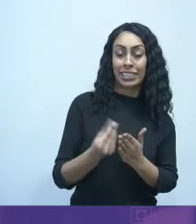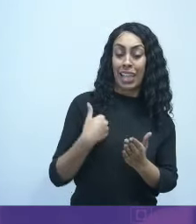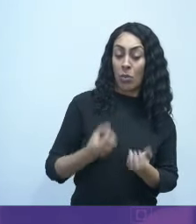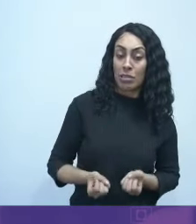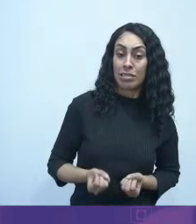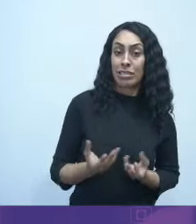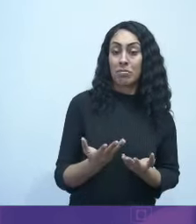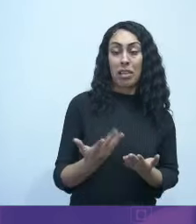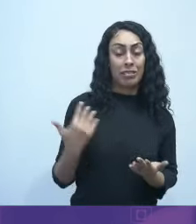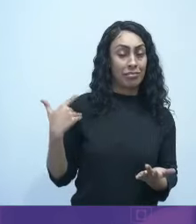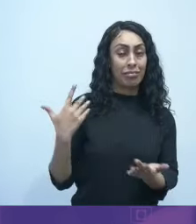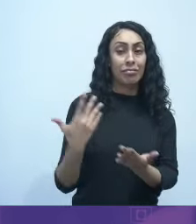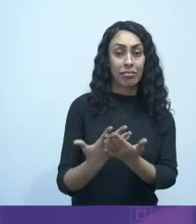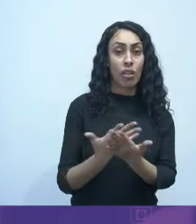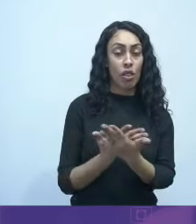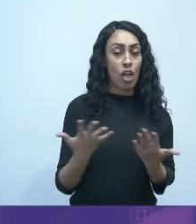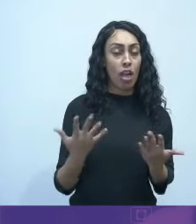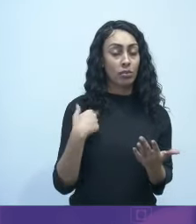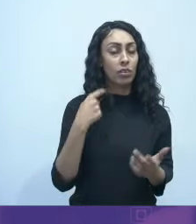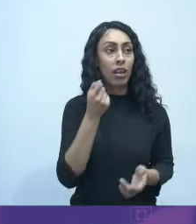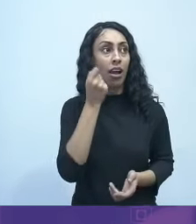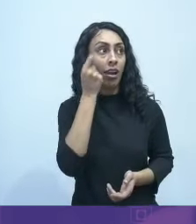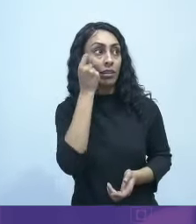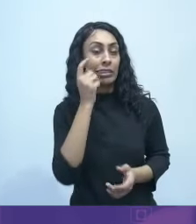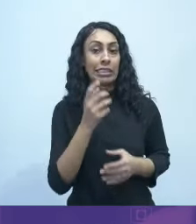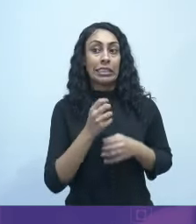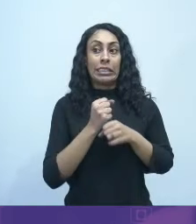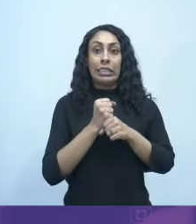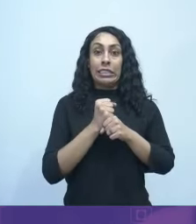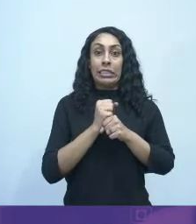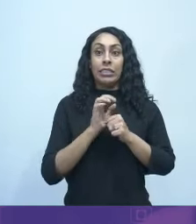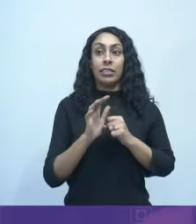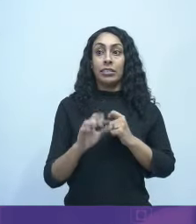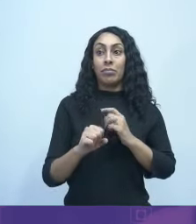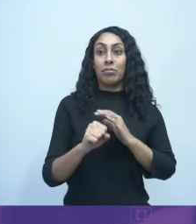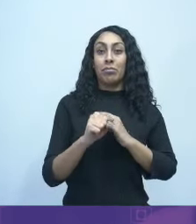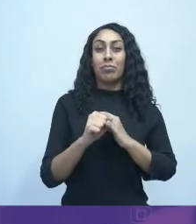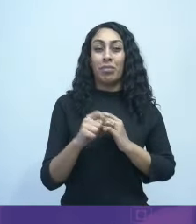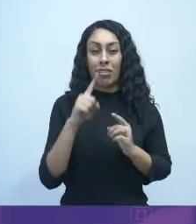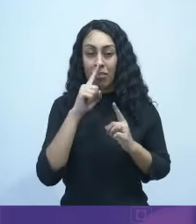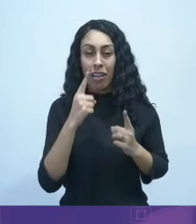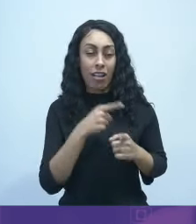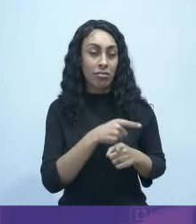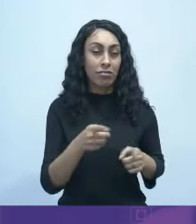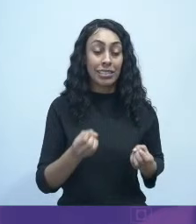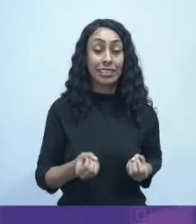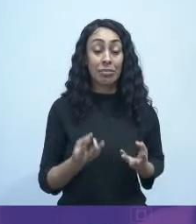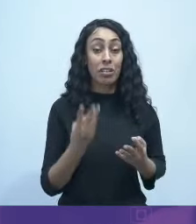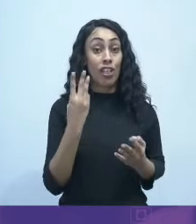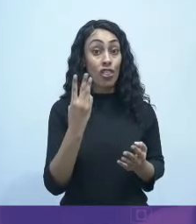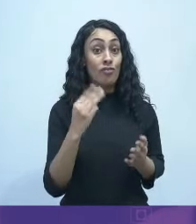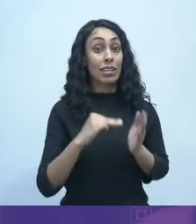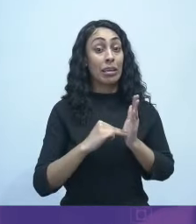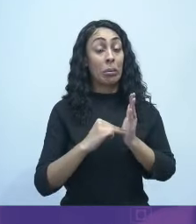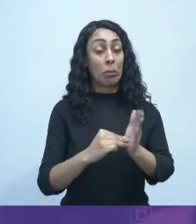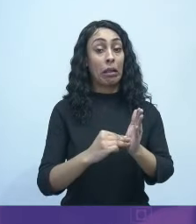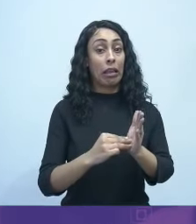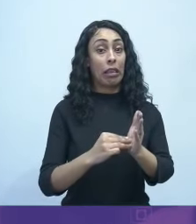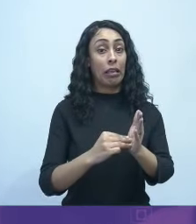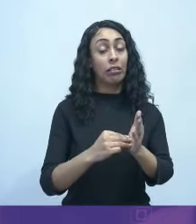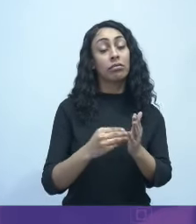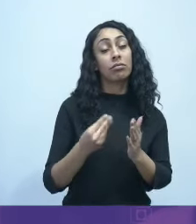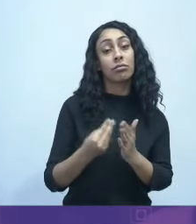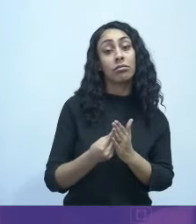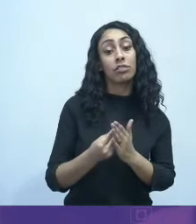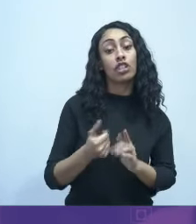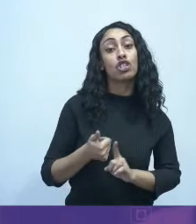do understand that this is a constraint for some, but we now spend around £3 million on